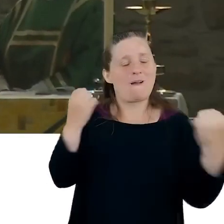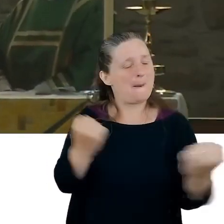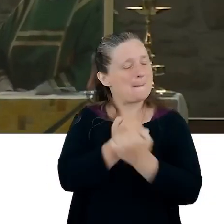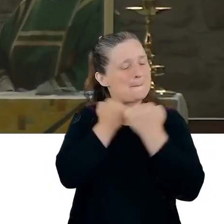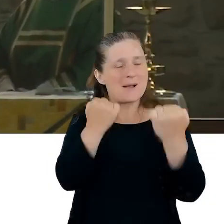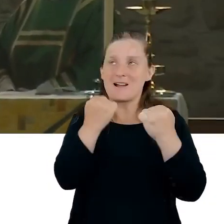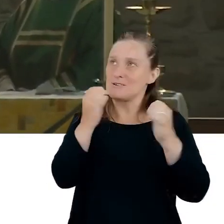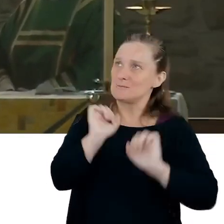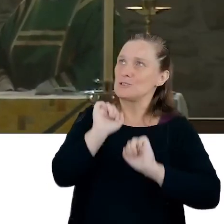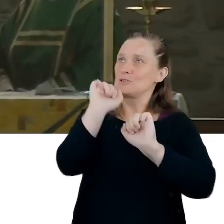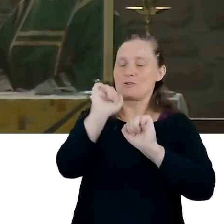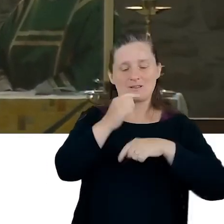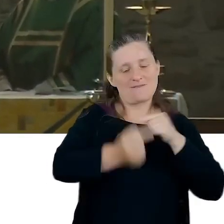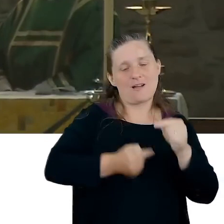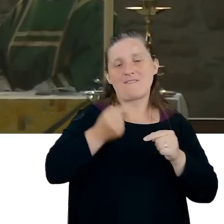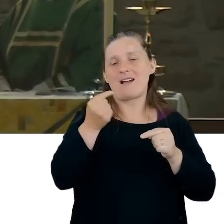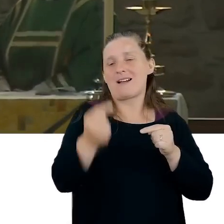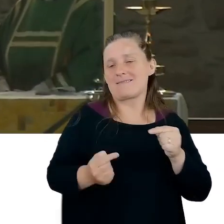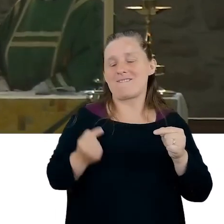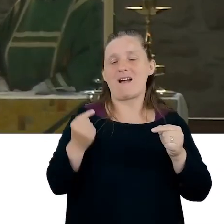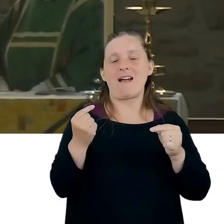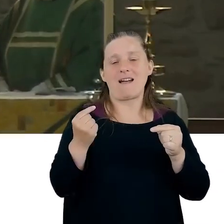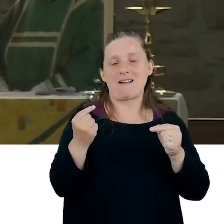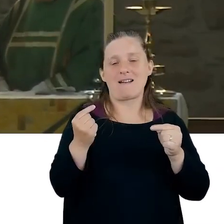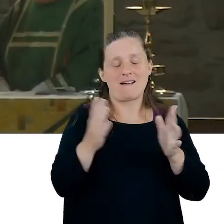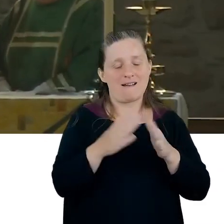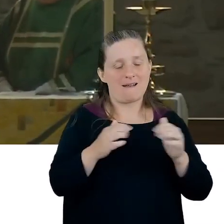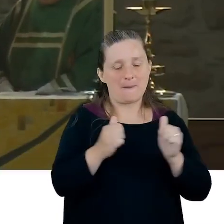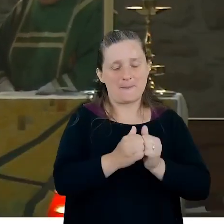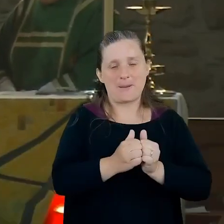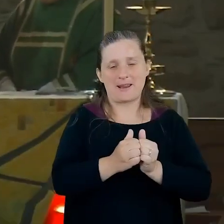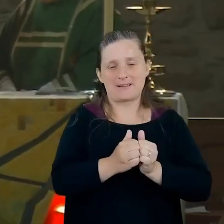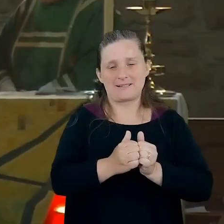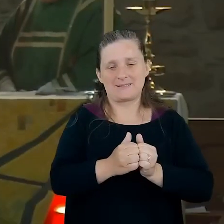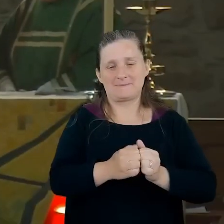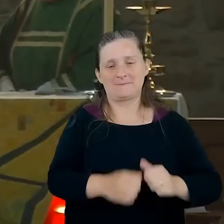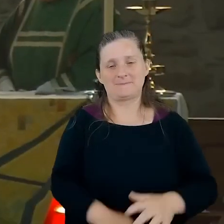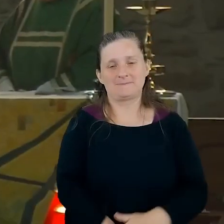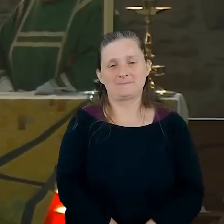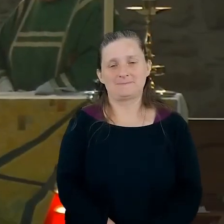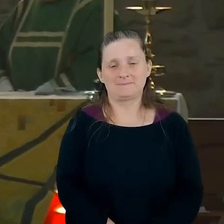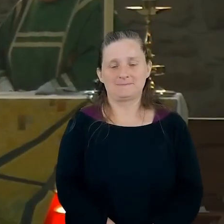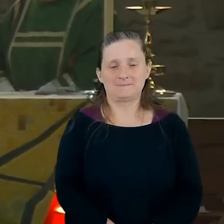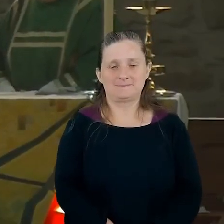power be yours forever and ever. Amen.